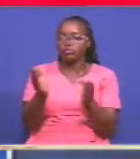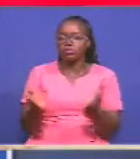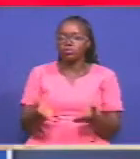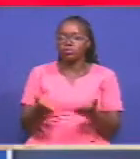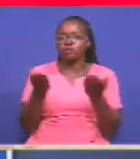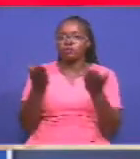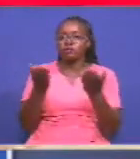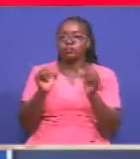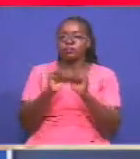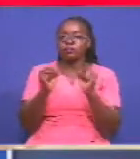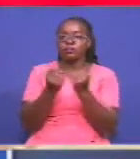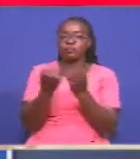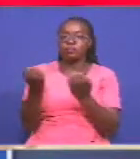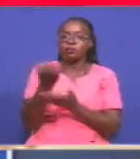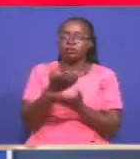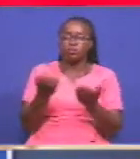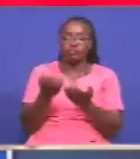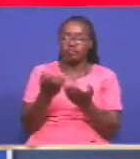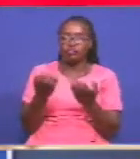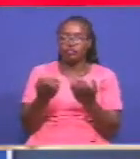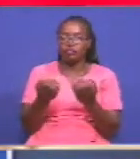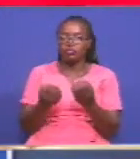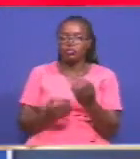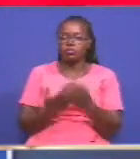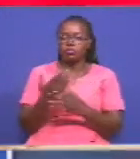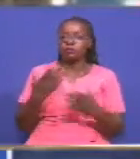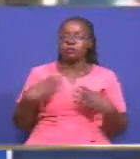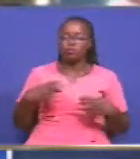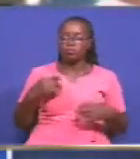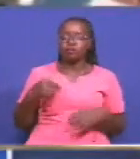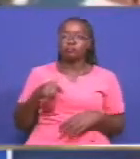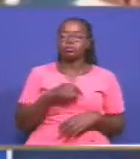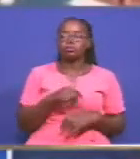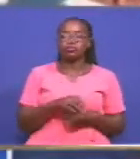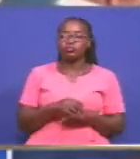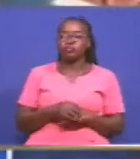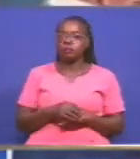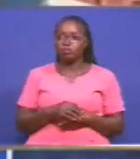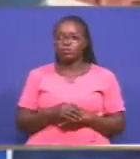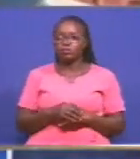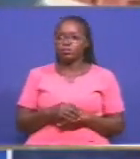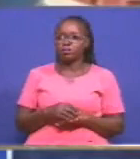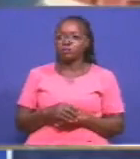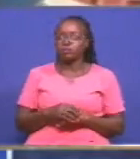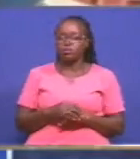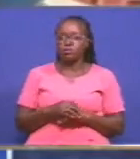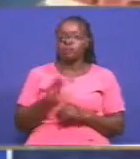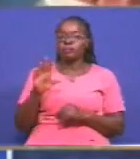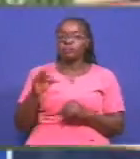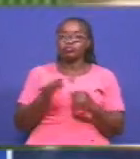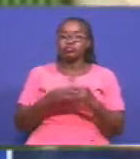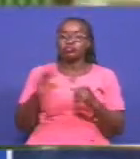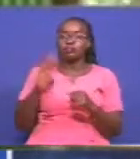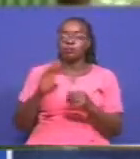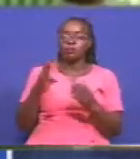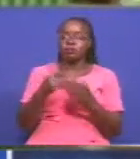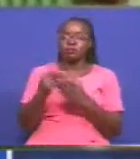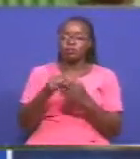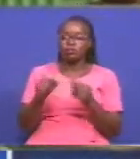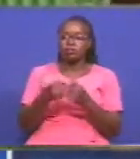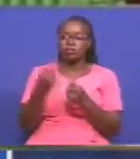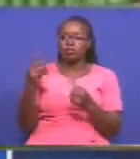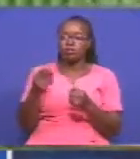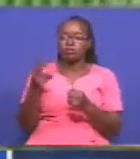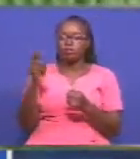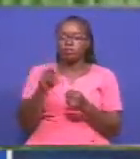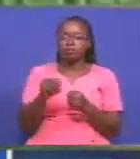up the socio-economic well-being of our people. 58 billion shillings worth of trade took place in 2020, and the